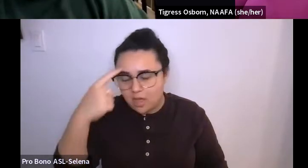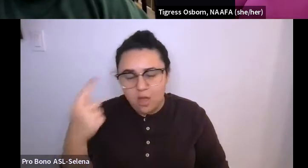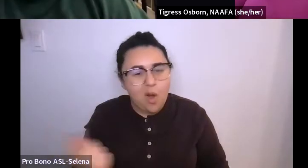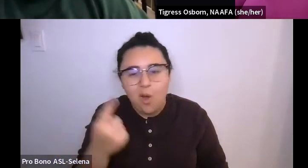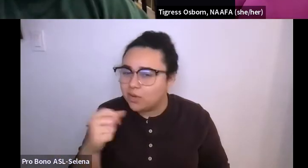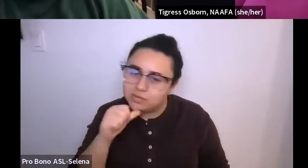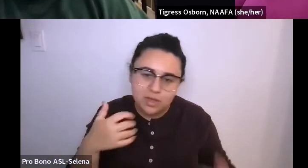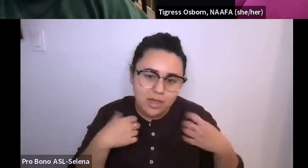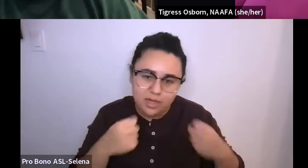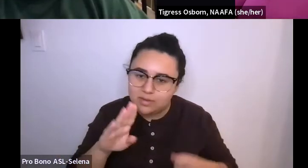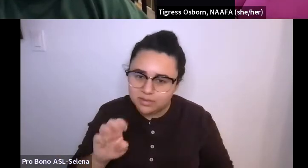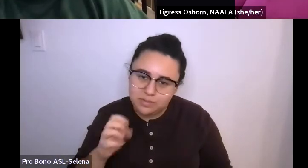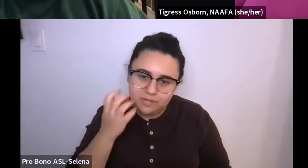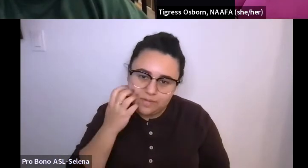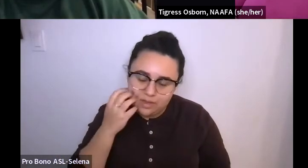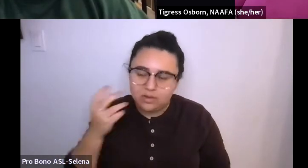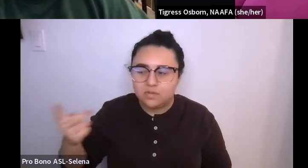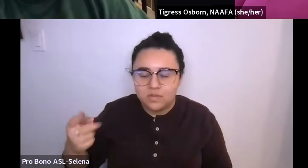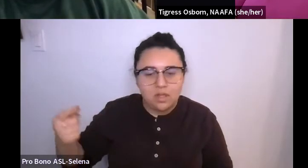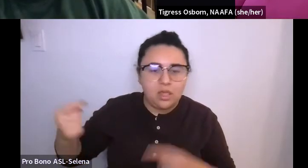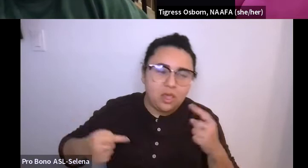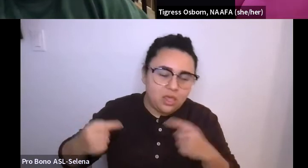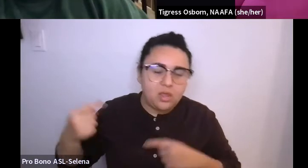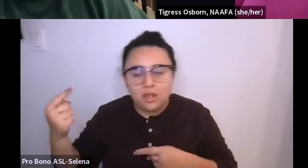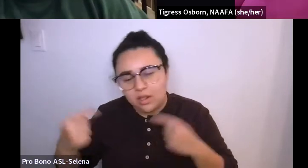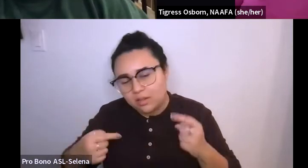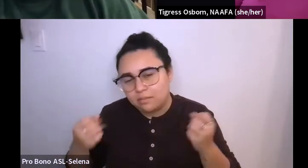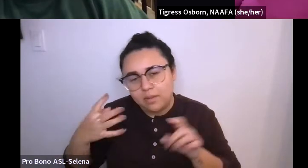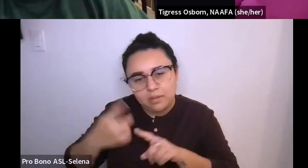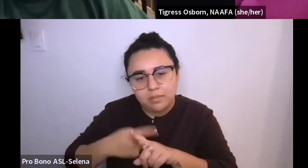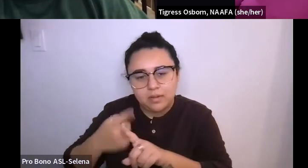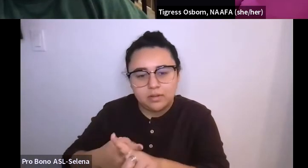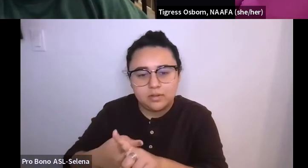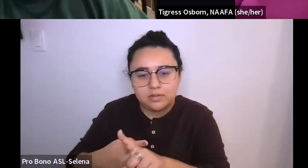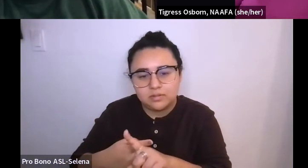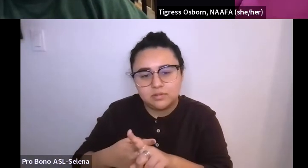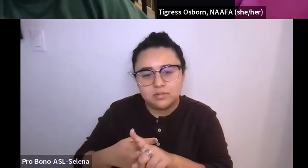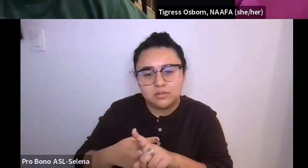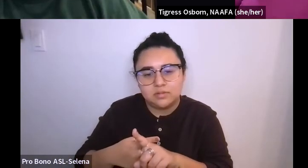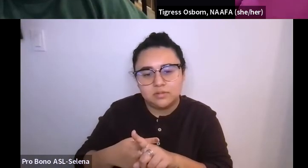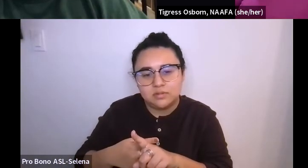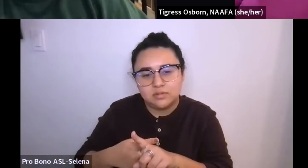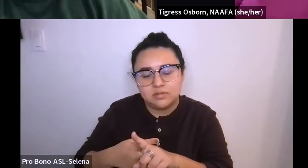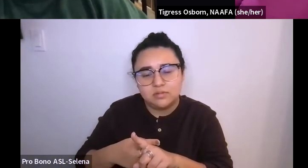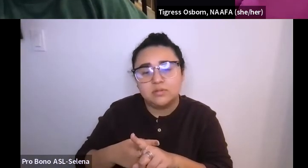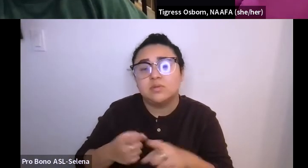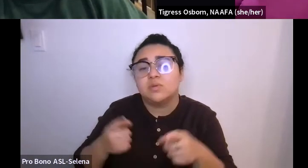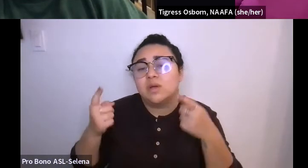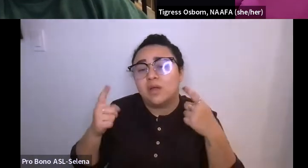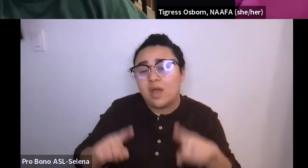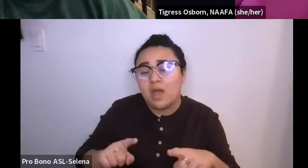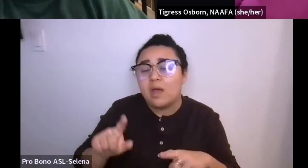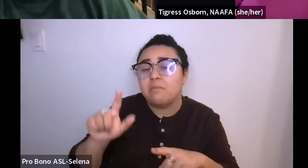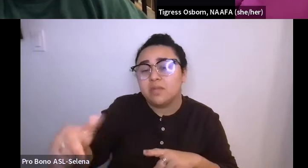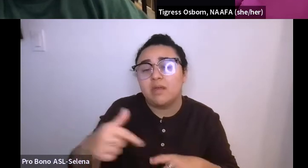lasted months and months. And I ended up getting an outside editor because we